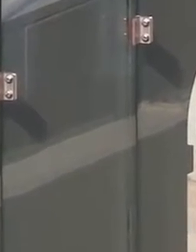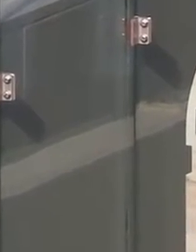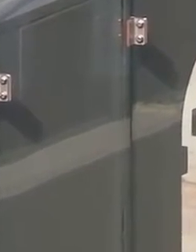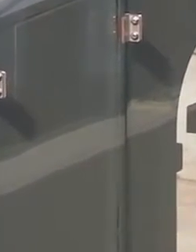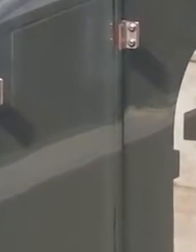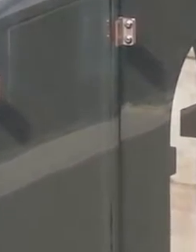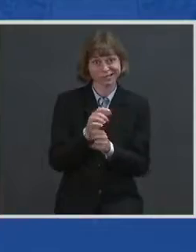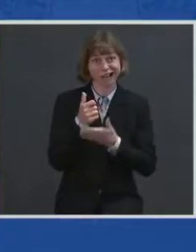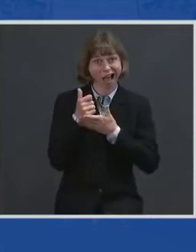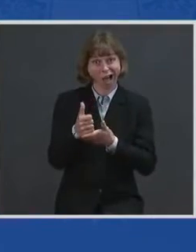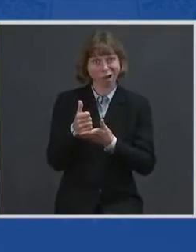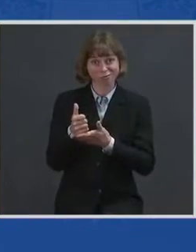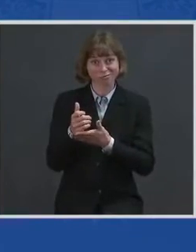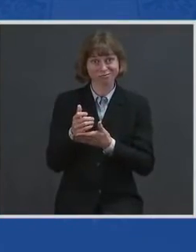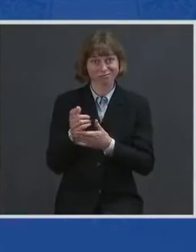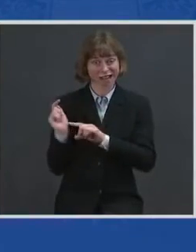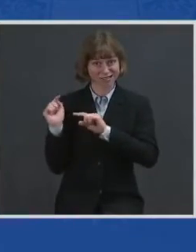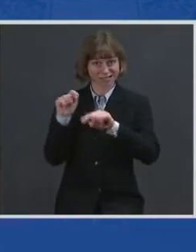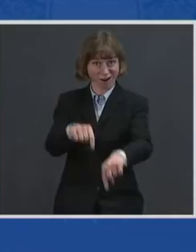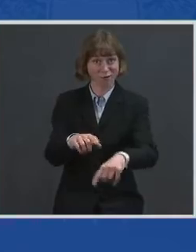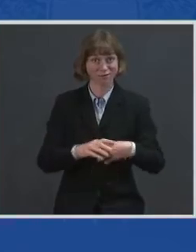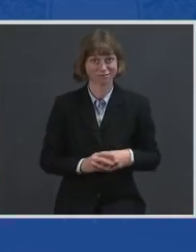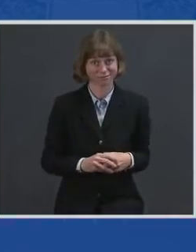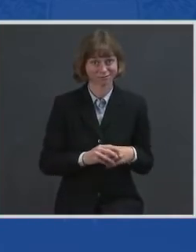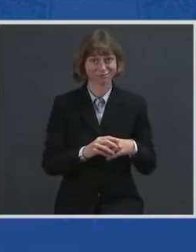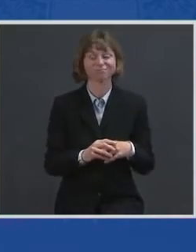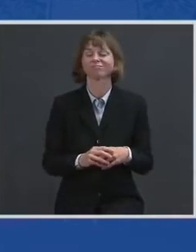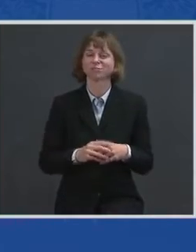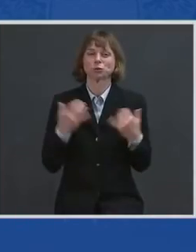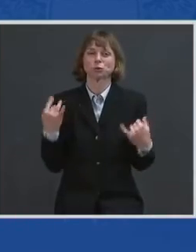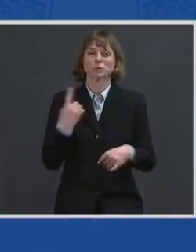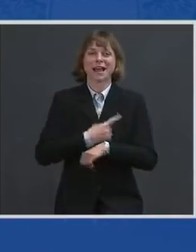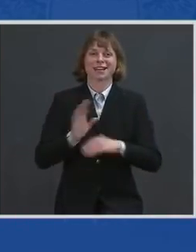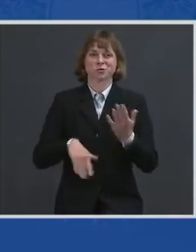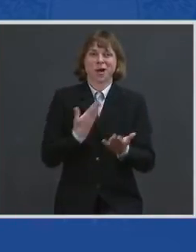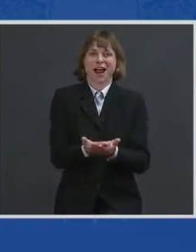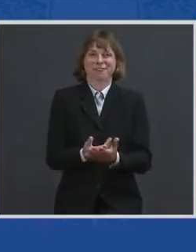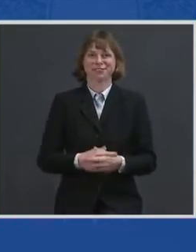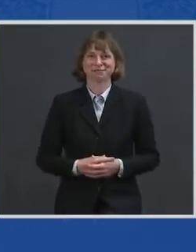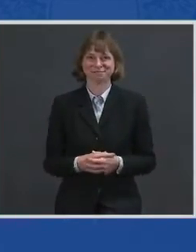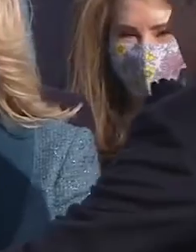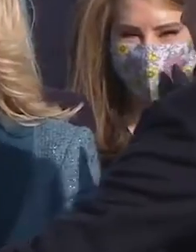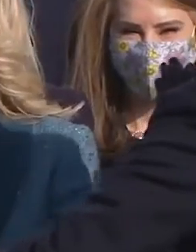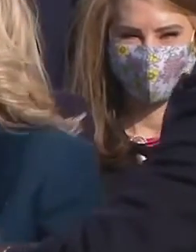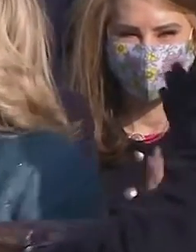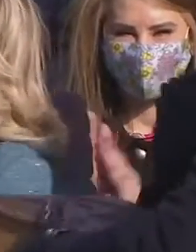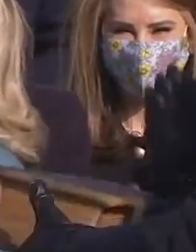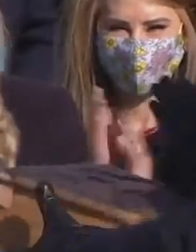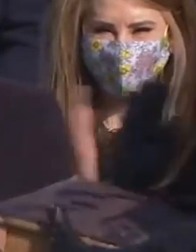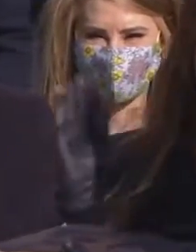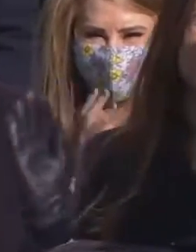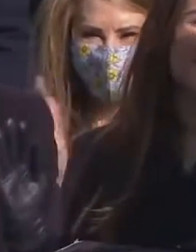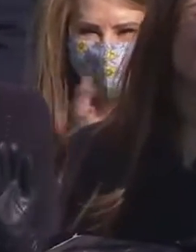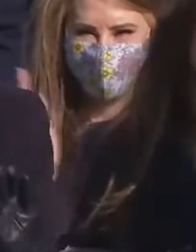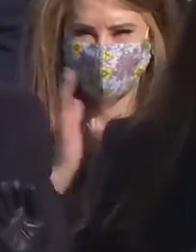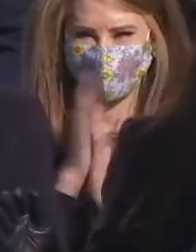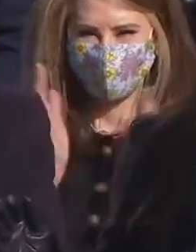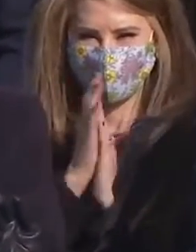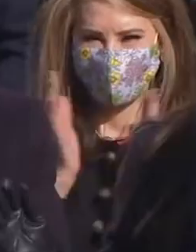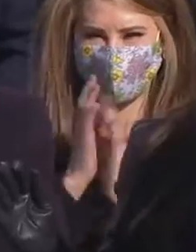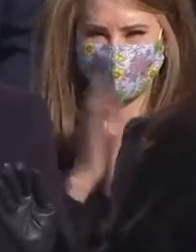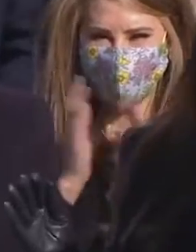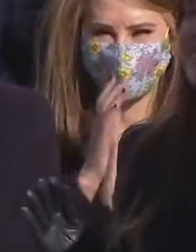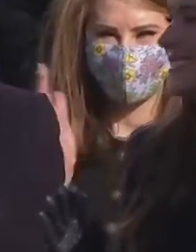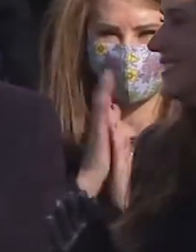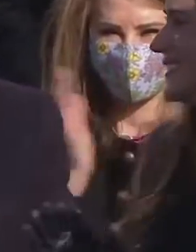Mexico on Wednesday. The Vice President will be heading to a COVID-19 vaccination site into the Culinary Academy in Las Vegas. The First Lady